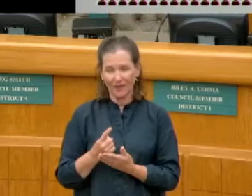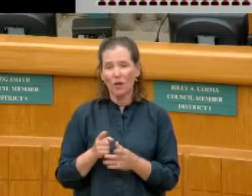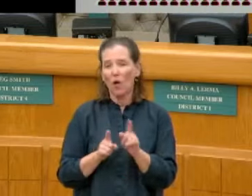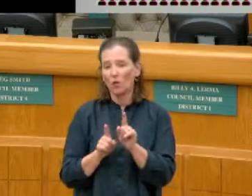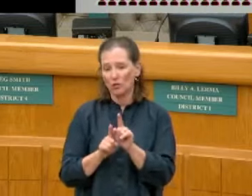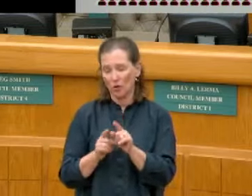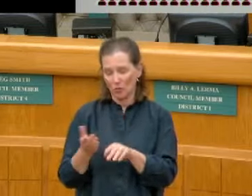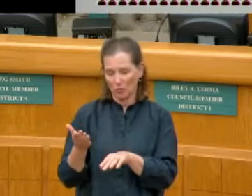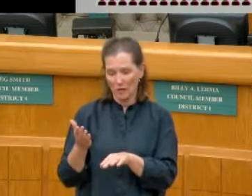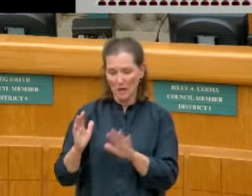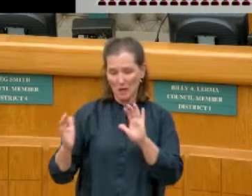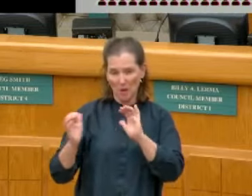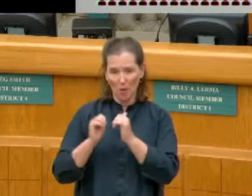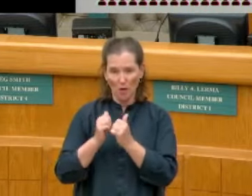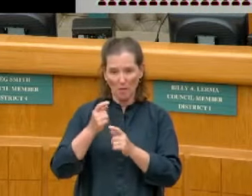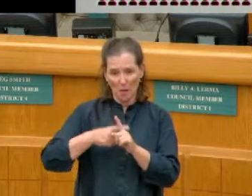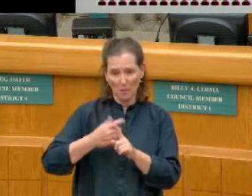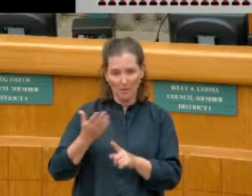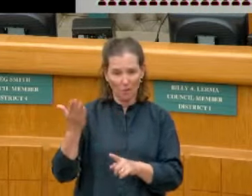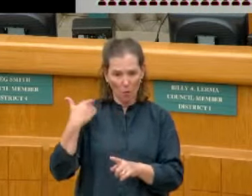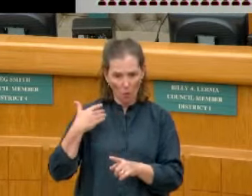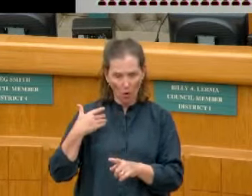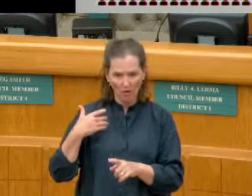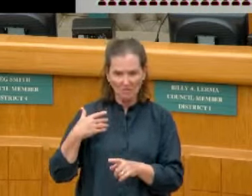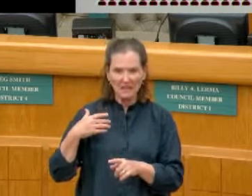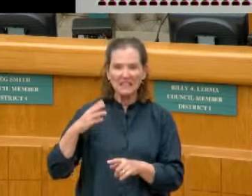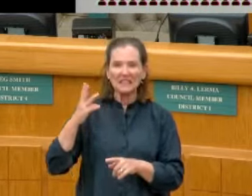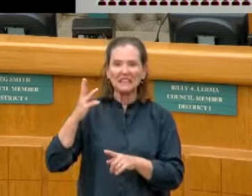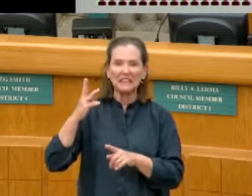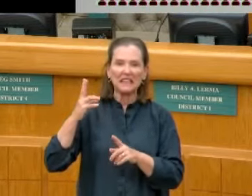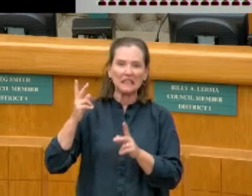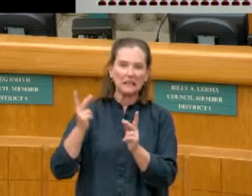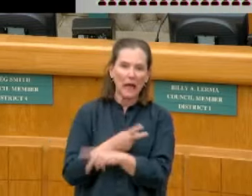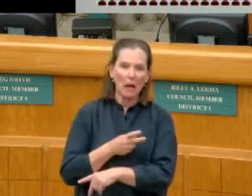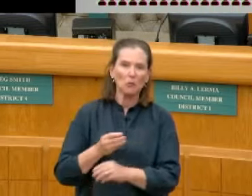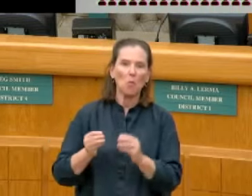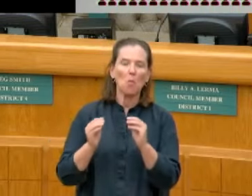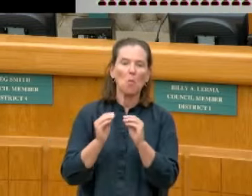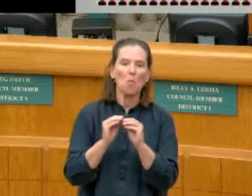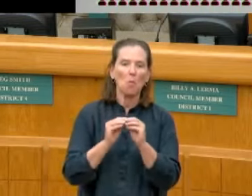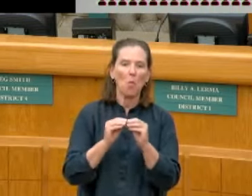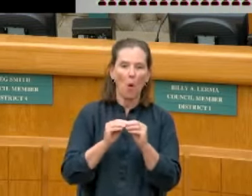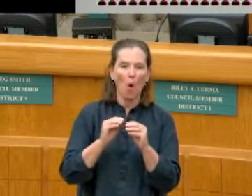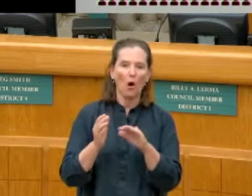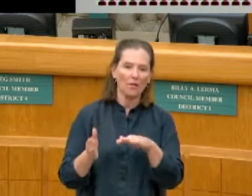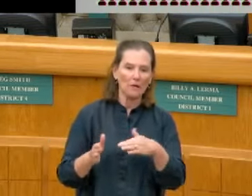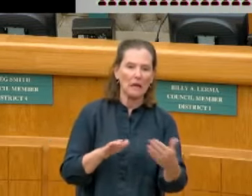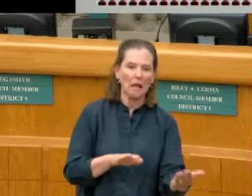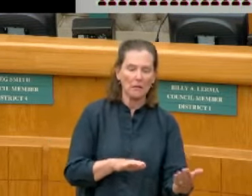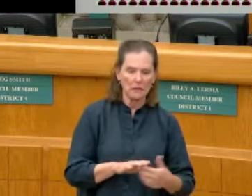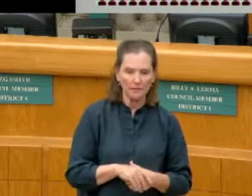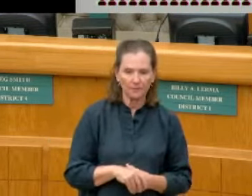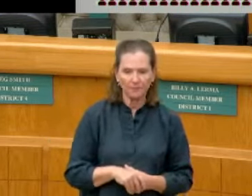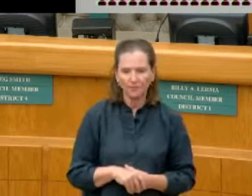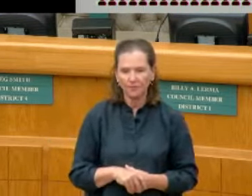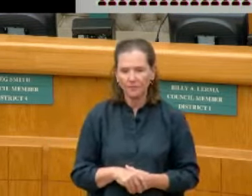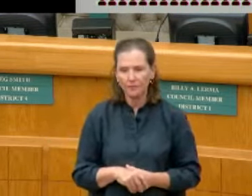previous month, totaling 154 deaths for the month. CCISD